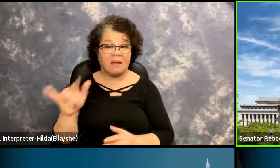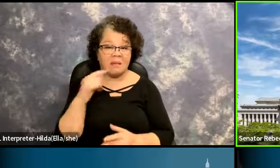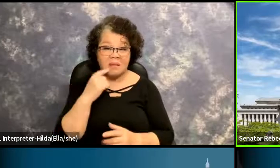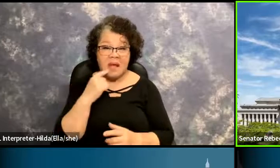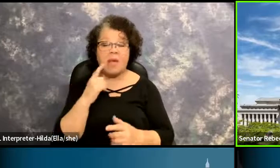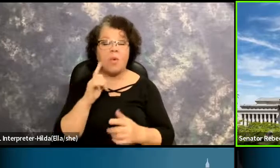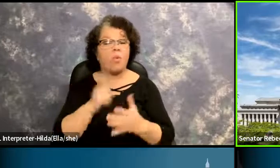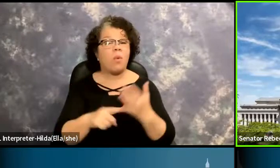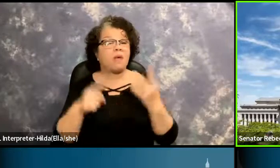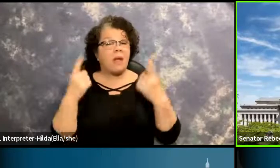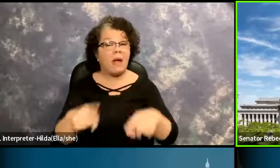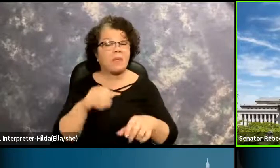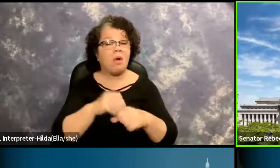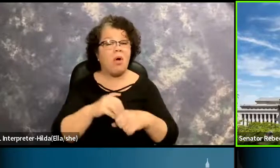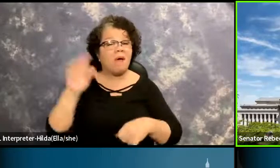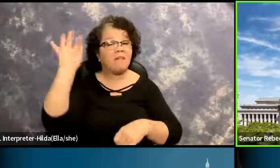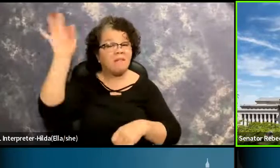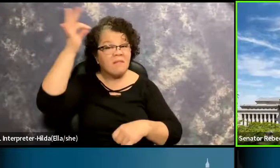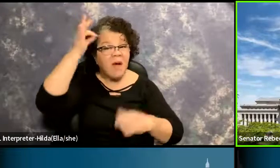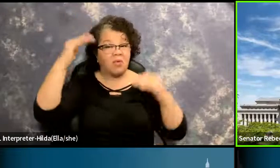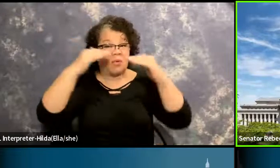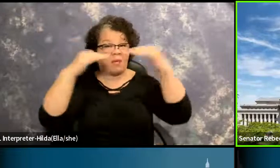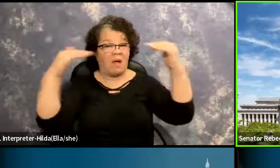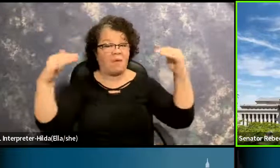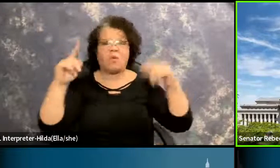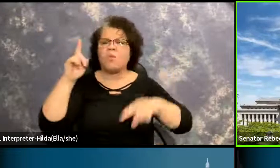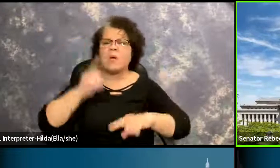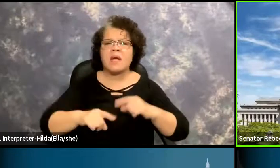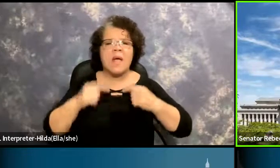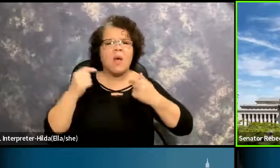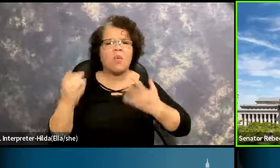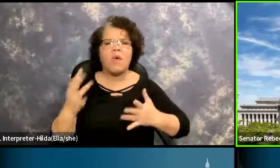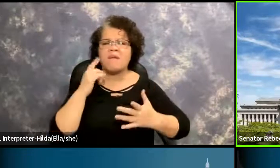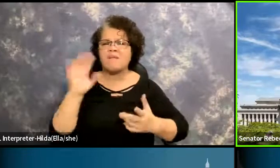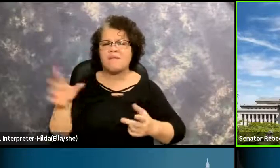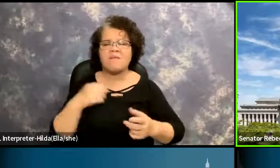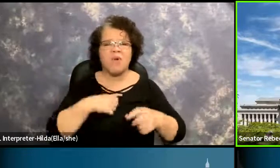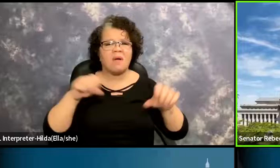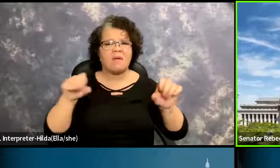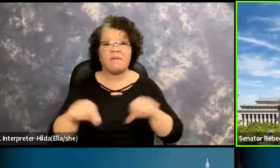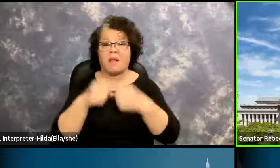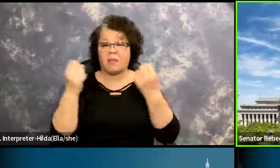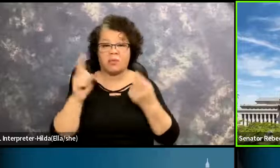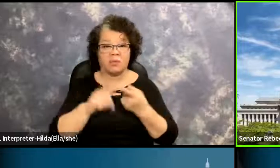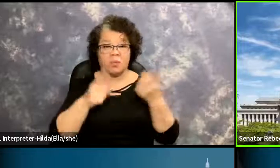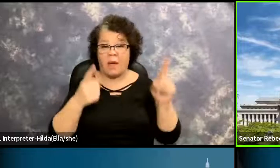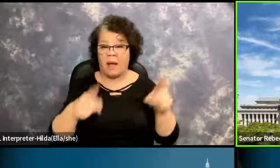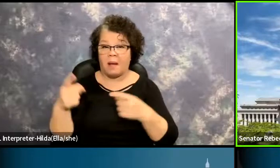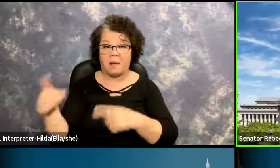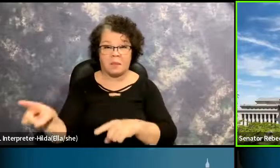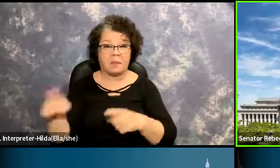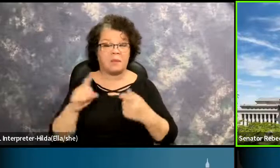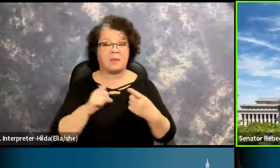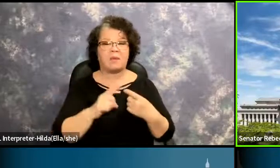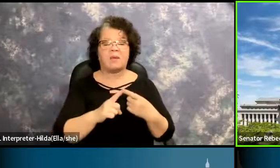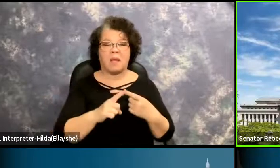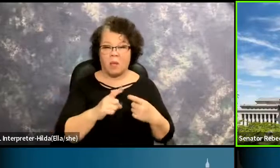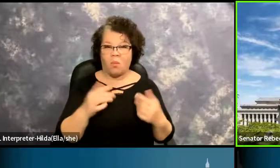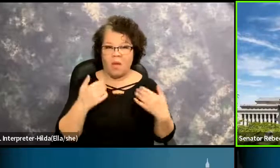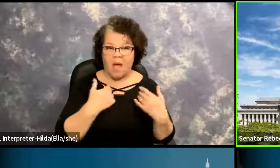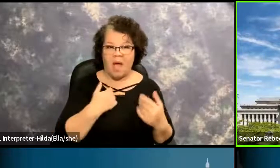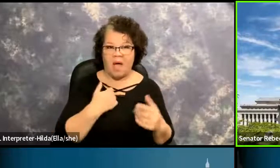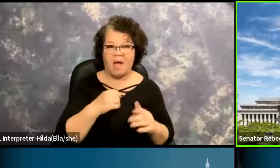that we cannot wait for violations to happen. And that we have a Washington State Voting Rights Act